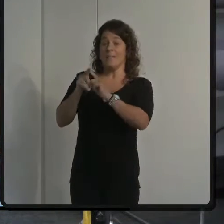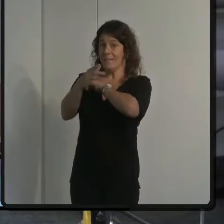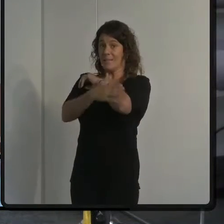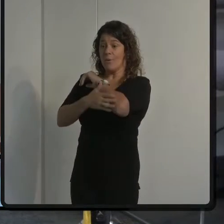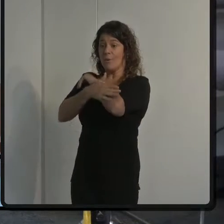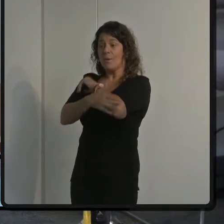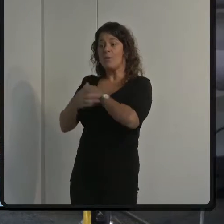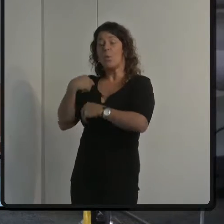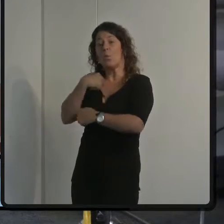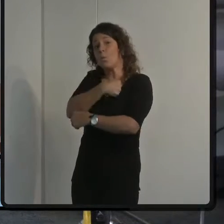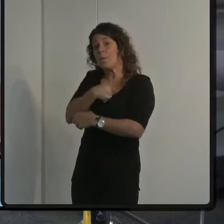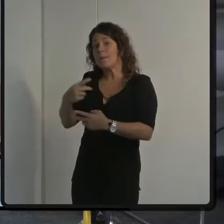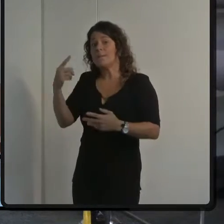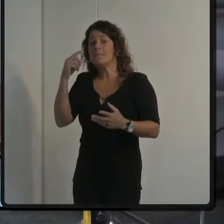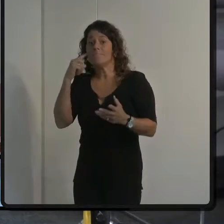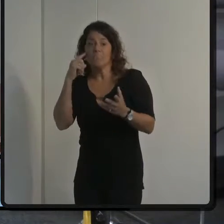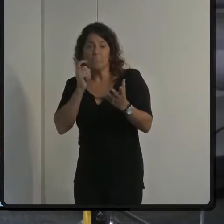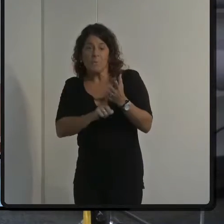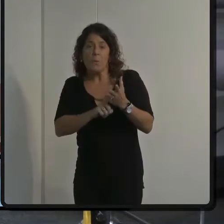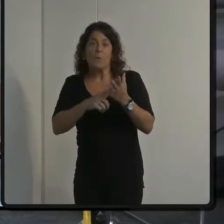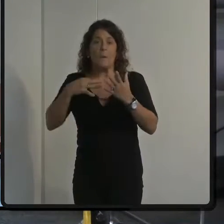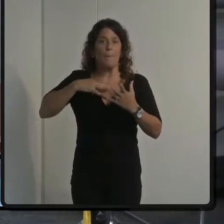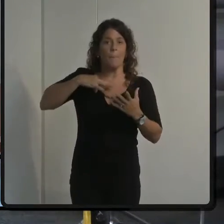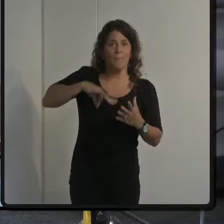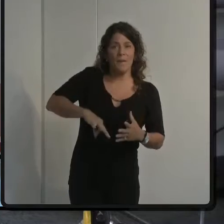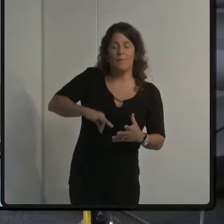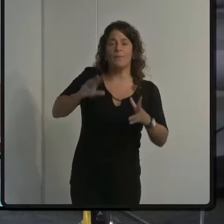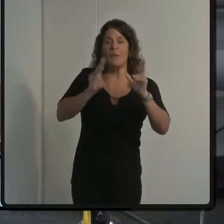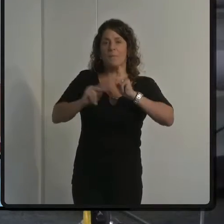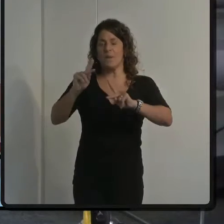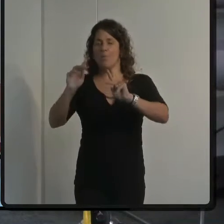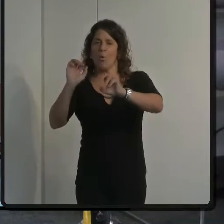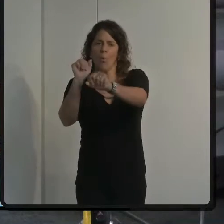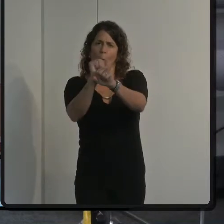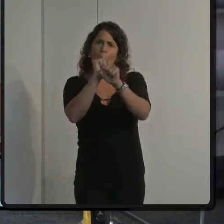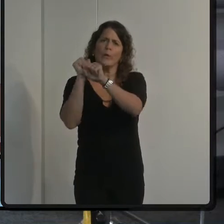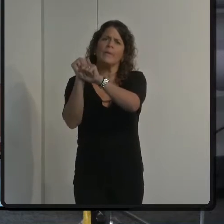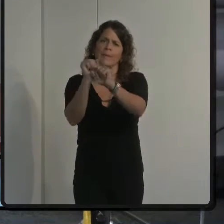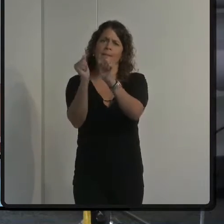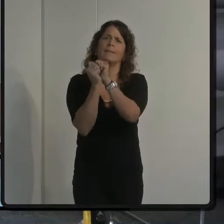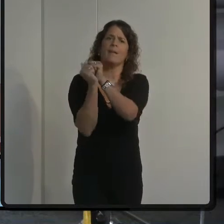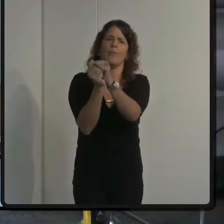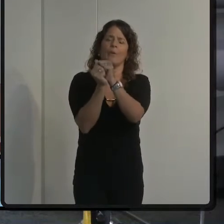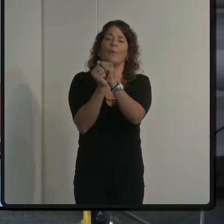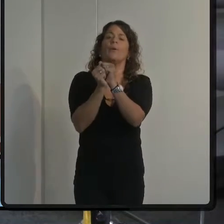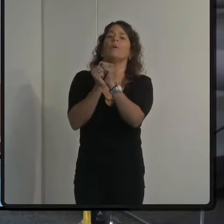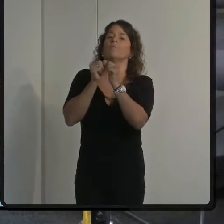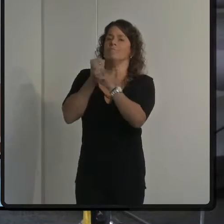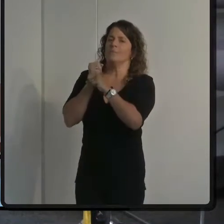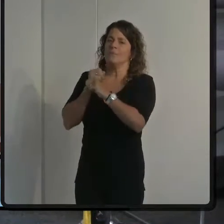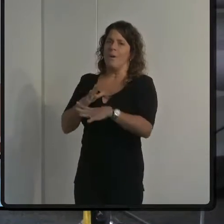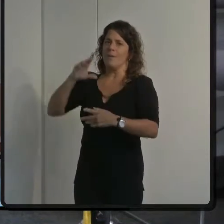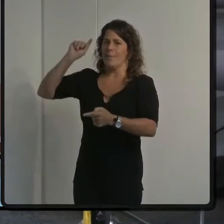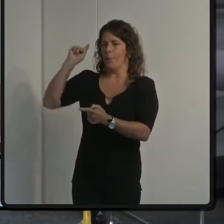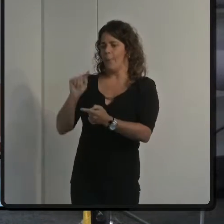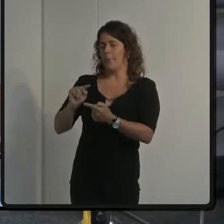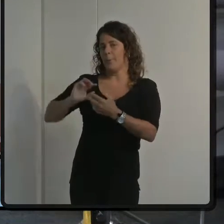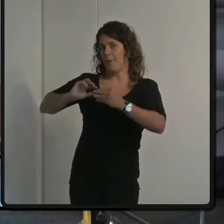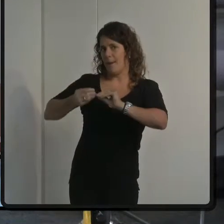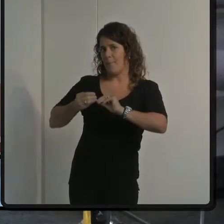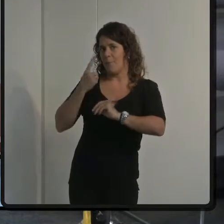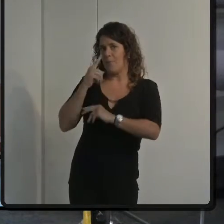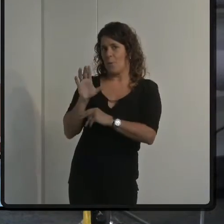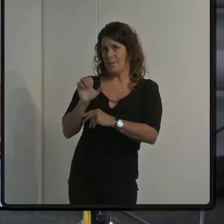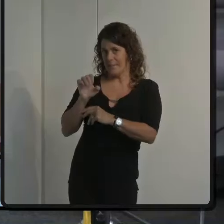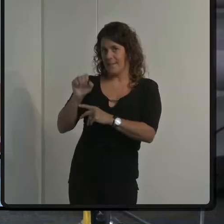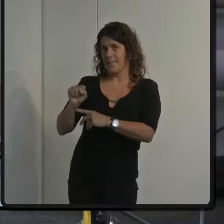adhering to the health officer orders and working together, which has resulted in a decline in our case rate.